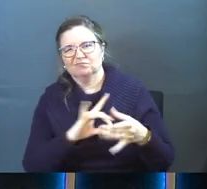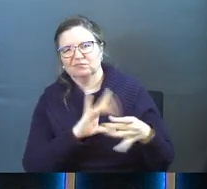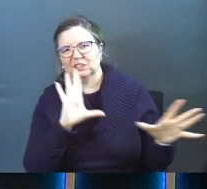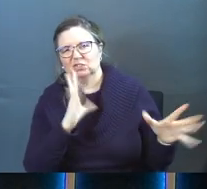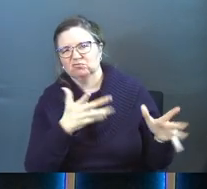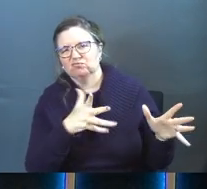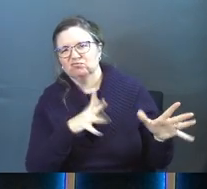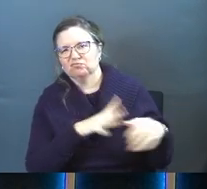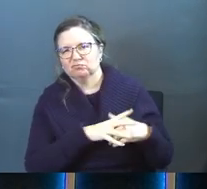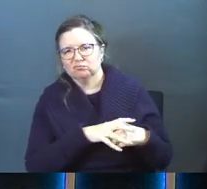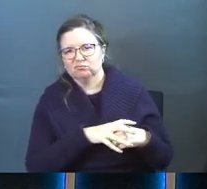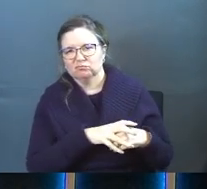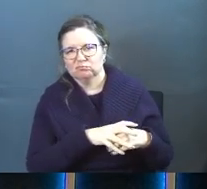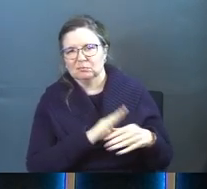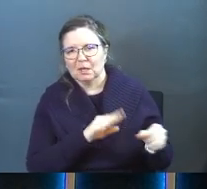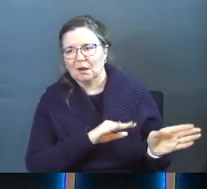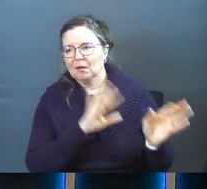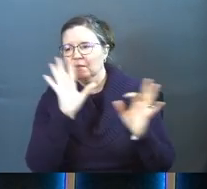next candidate.